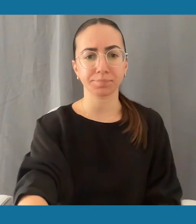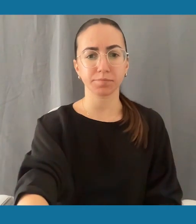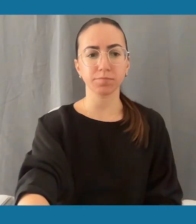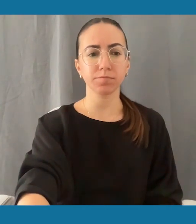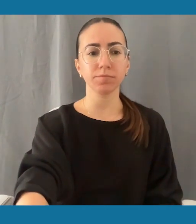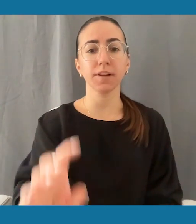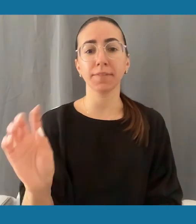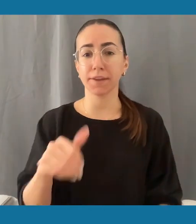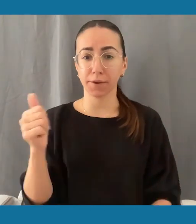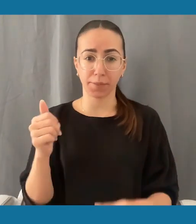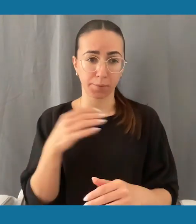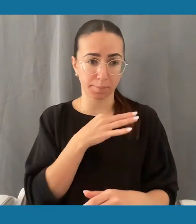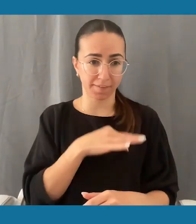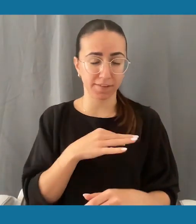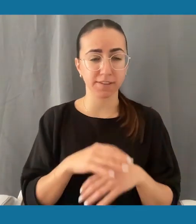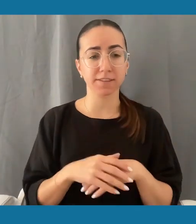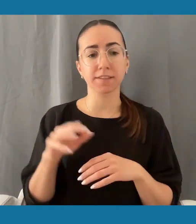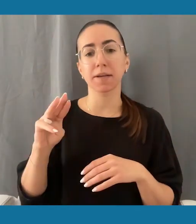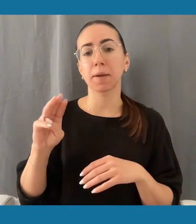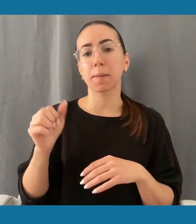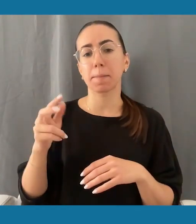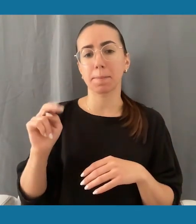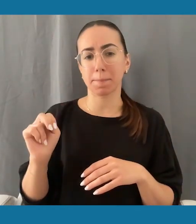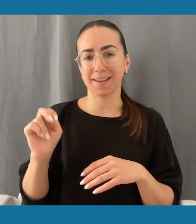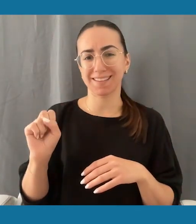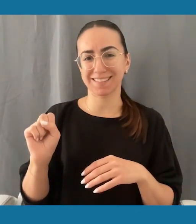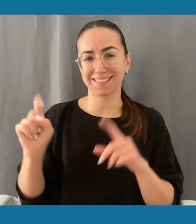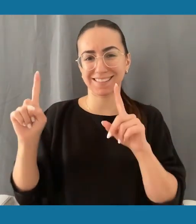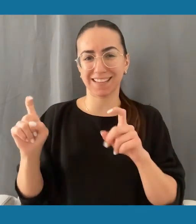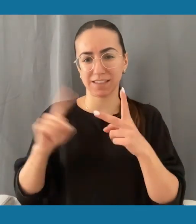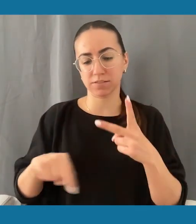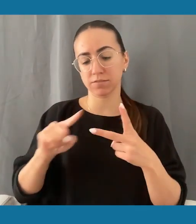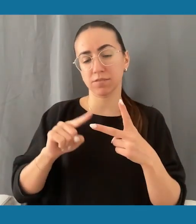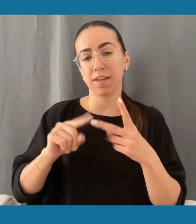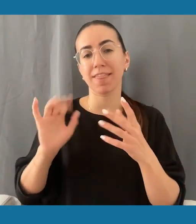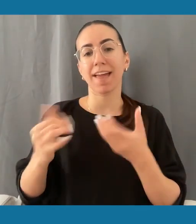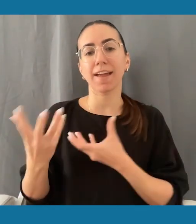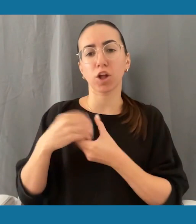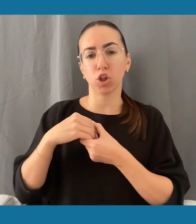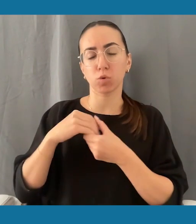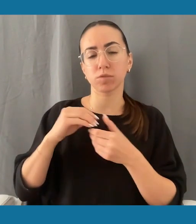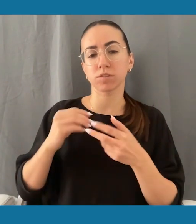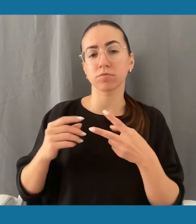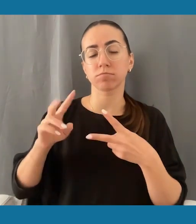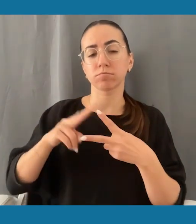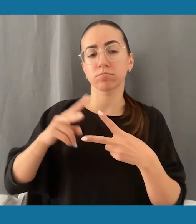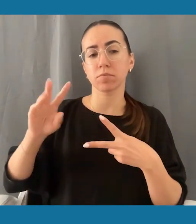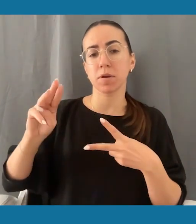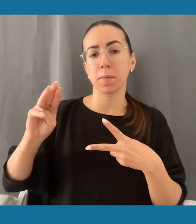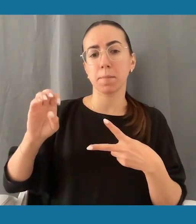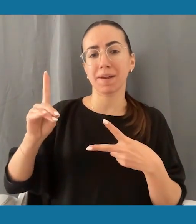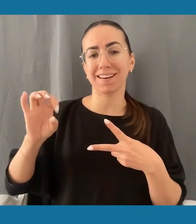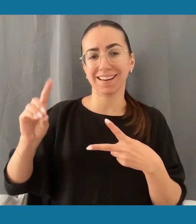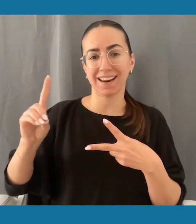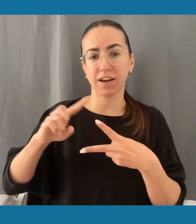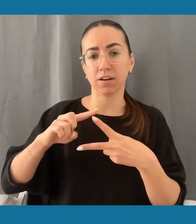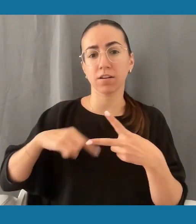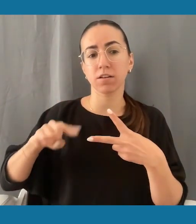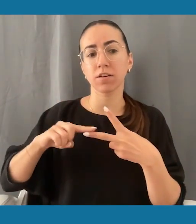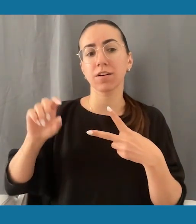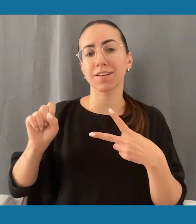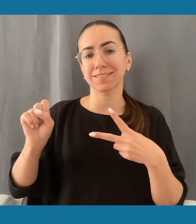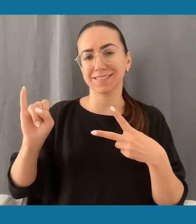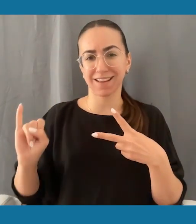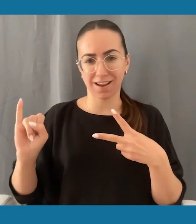today are both means tested. They include Medicaid on the one hand, or SSI, known as